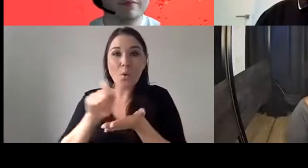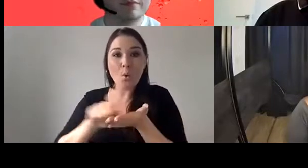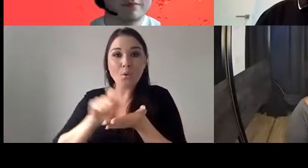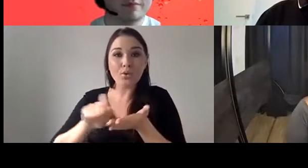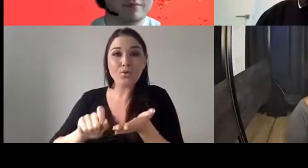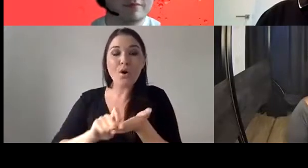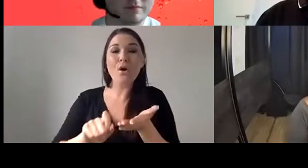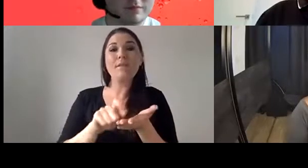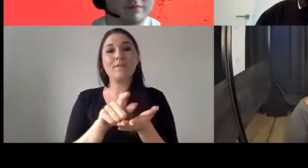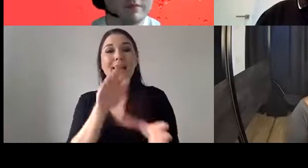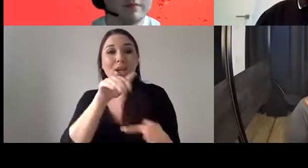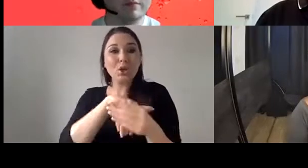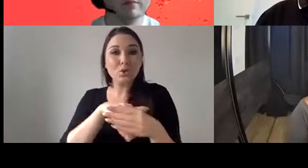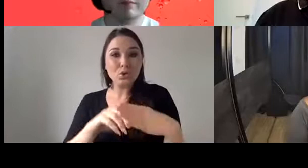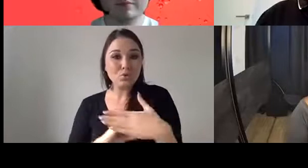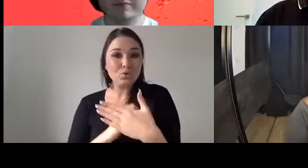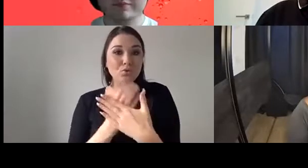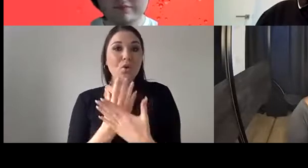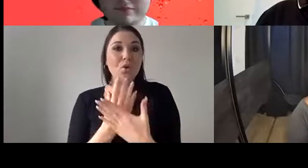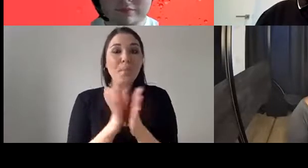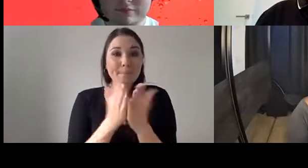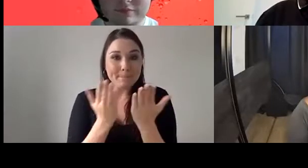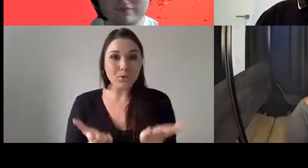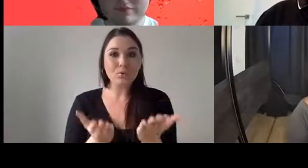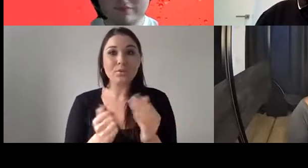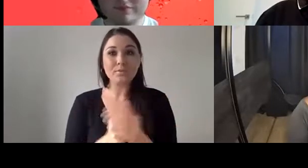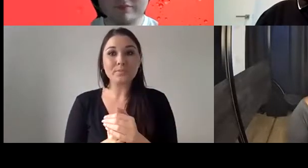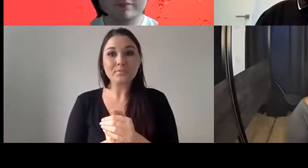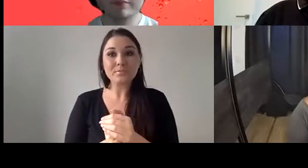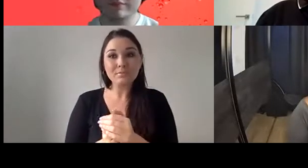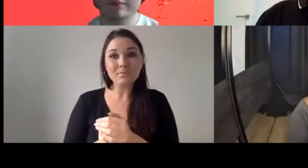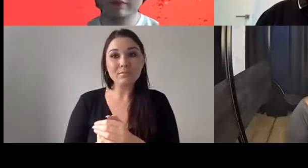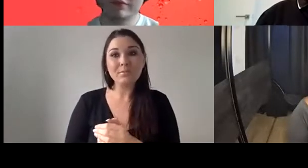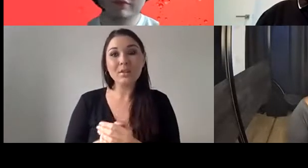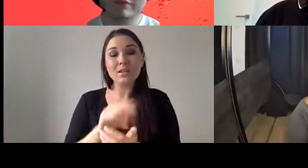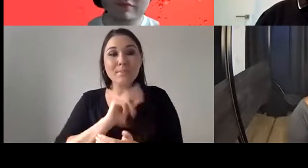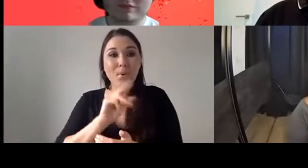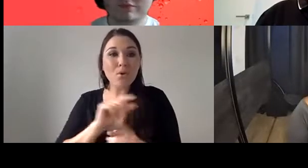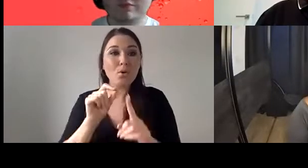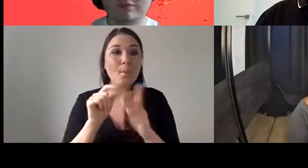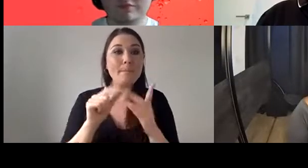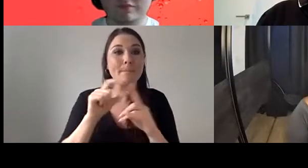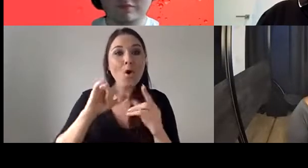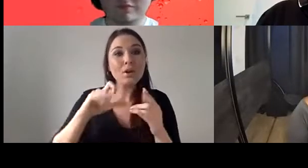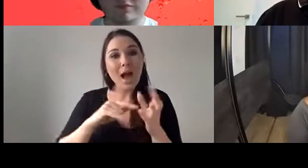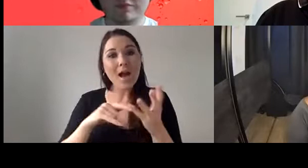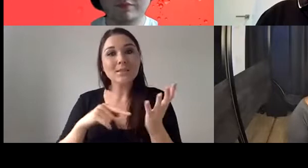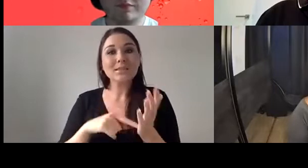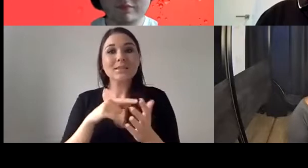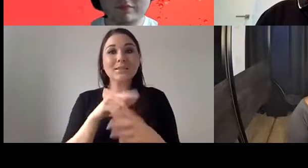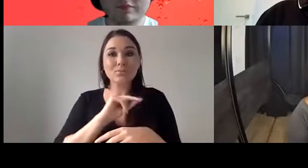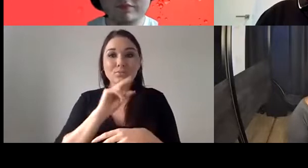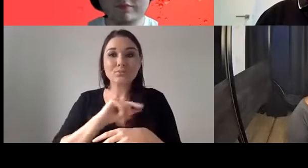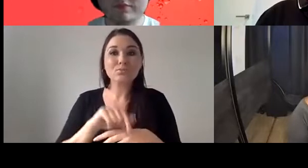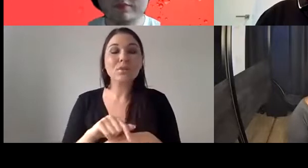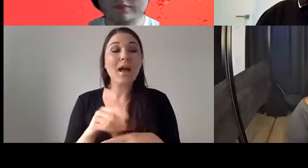Growth book and the Inclusive Growth Show, which is a podcast on all of the usual platforms. I work with heads